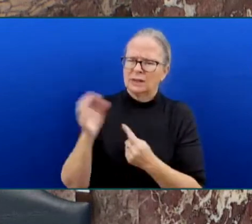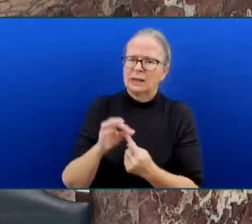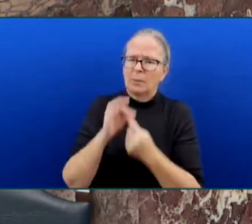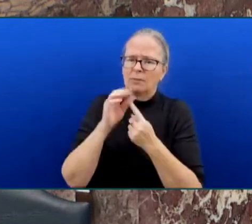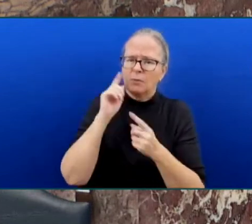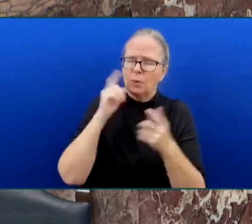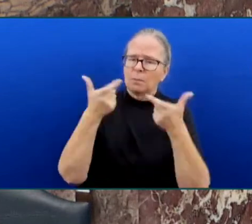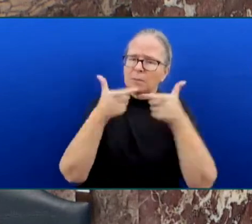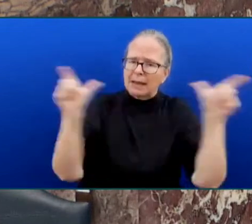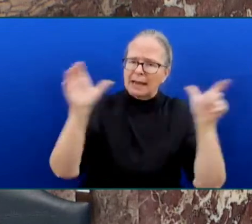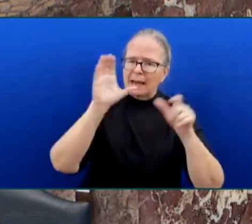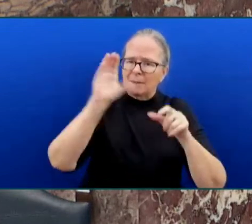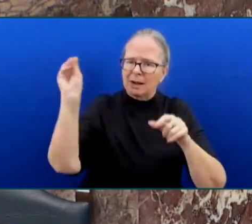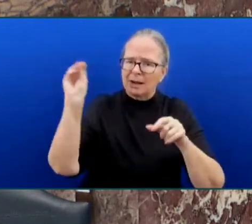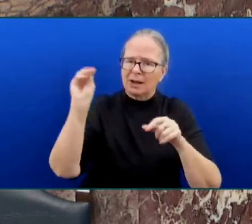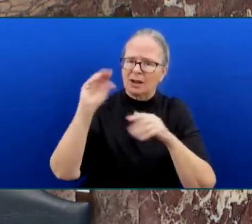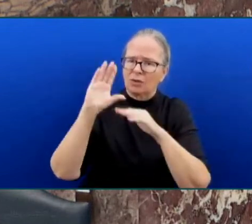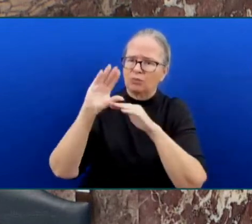Talk about being Halloween.